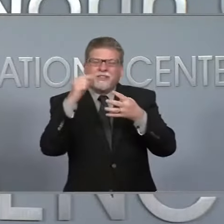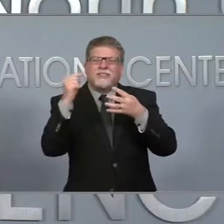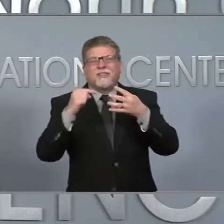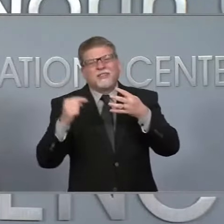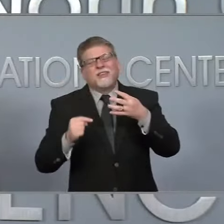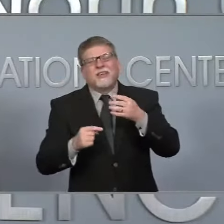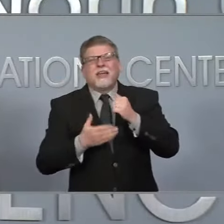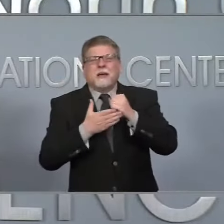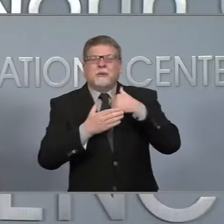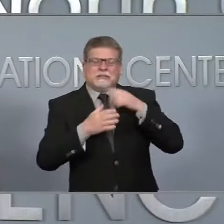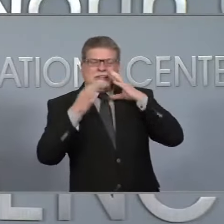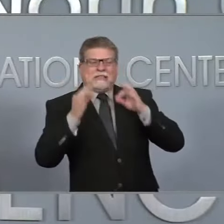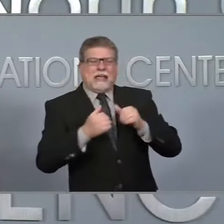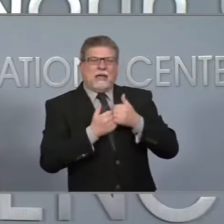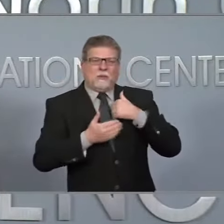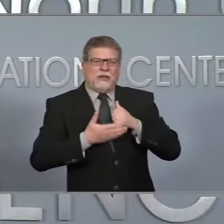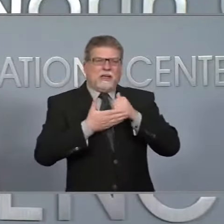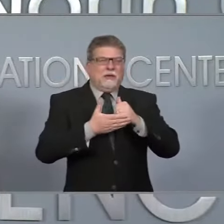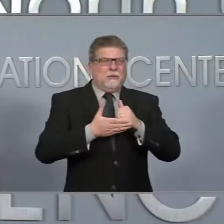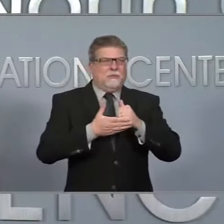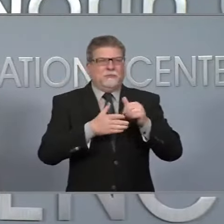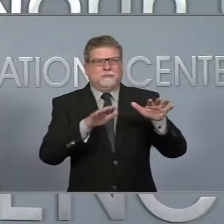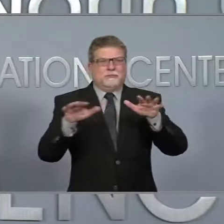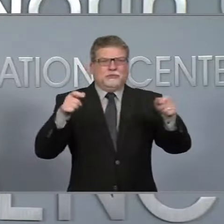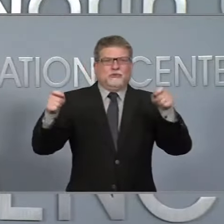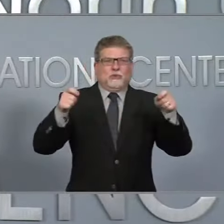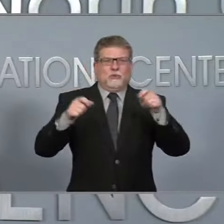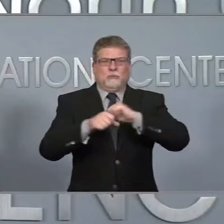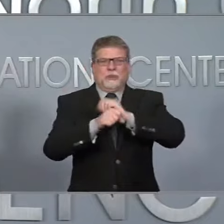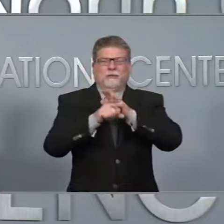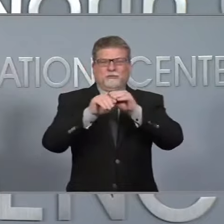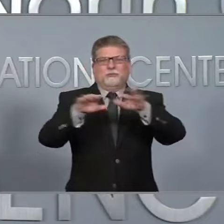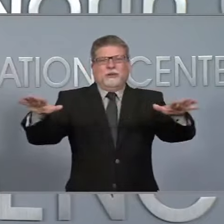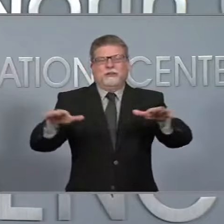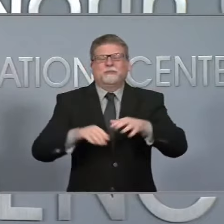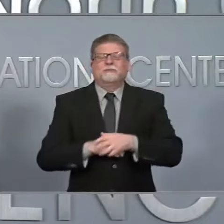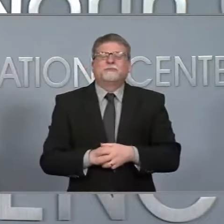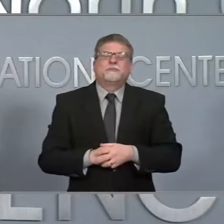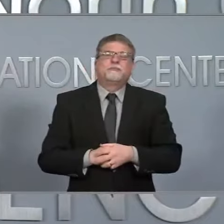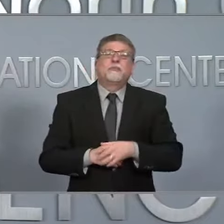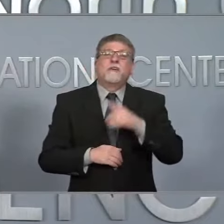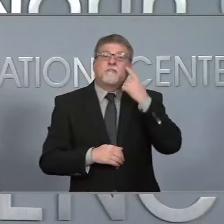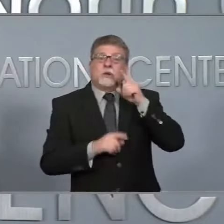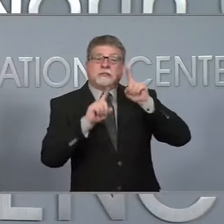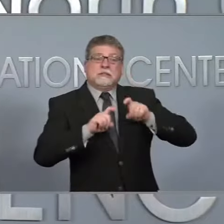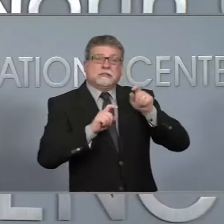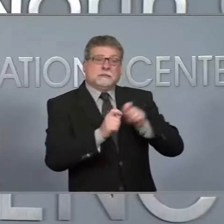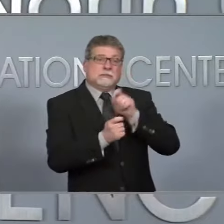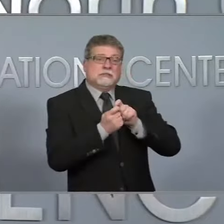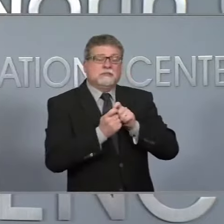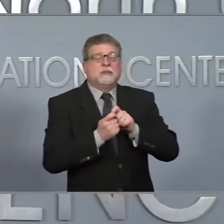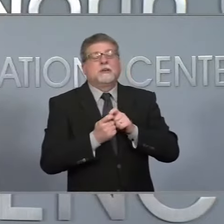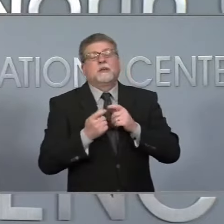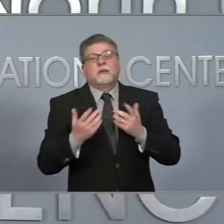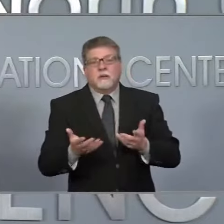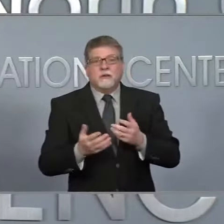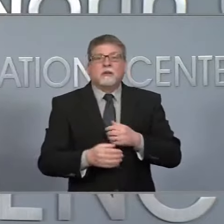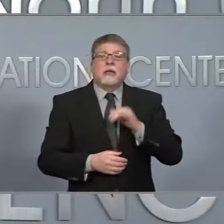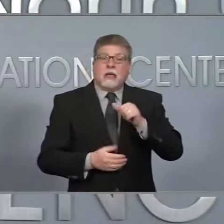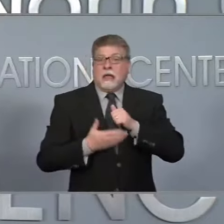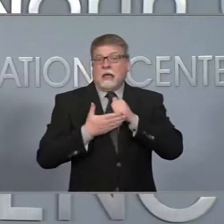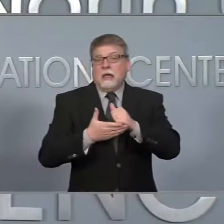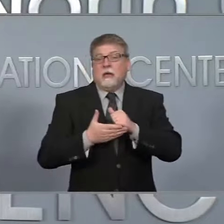point specifically about cases and testing, while testing is an important tool for you to know how to maybe change your behavior at